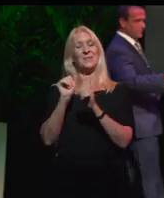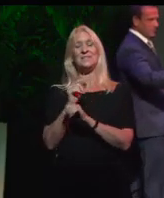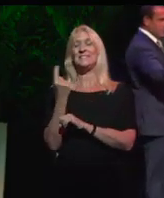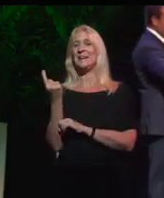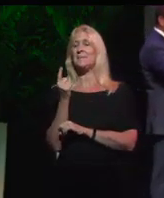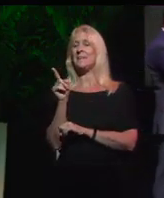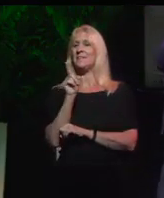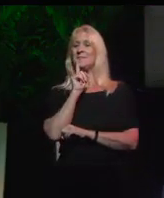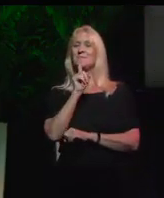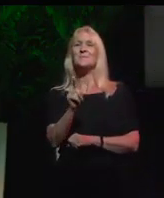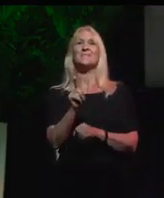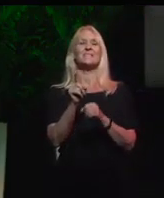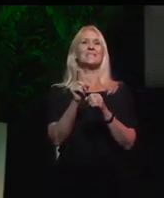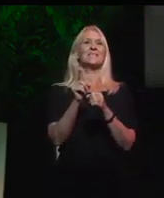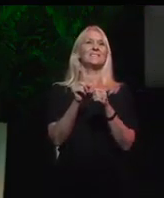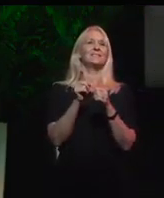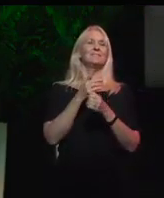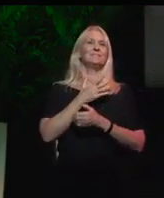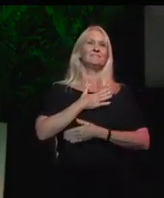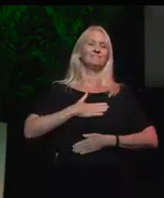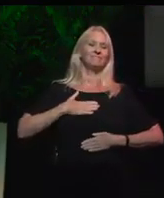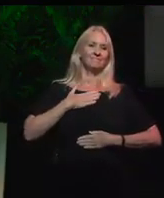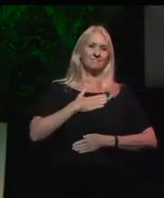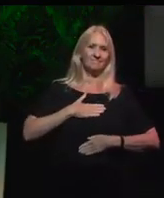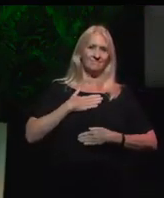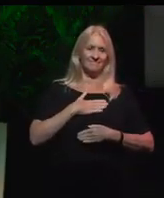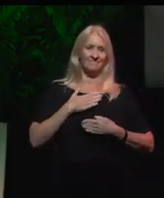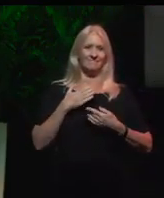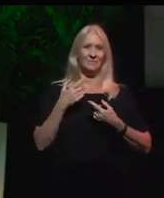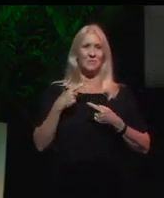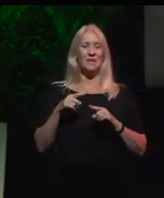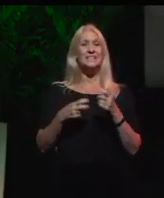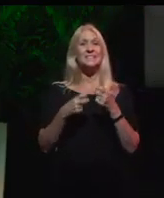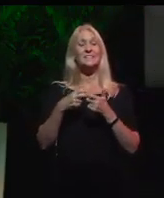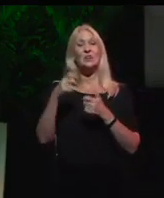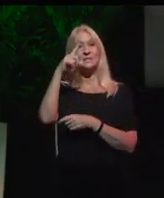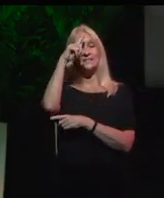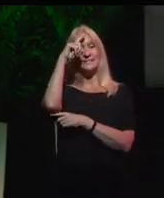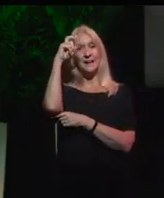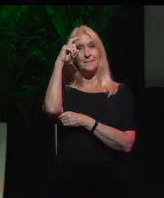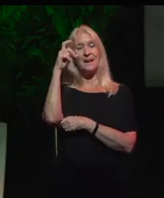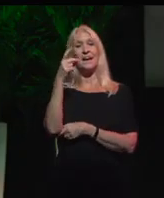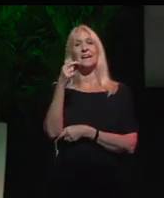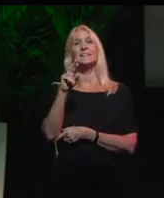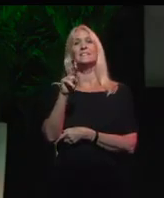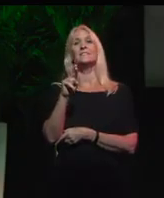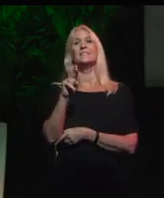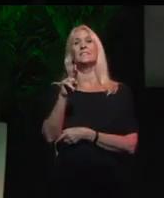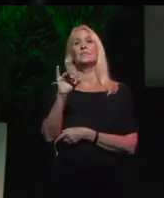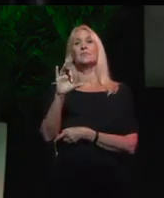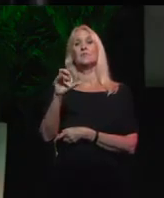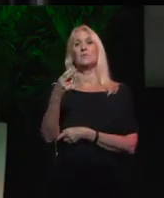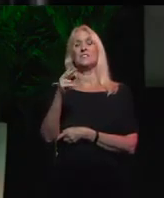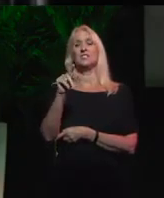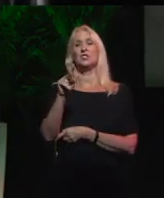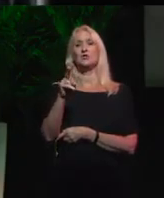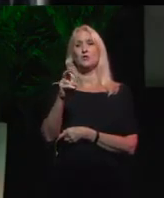absolutely invaluable as we have made our way through this rather difficult summer, Dr. Rich Turner.